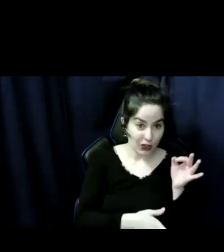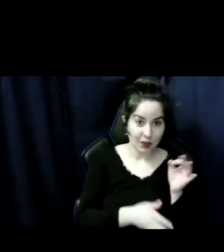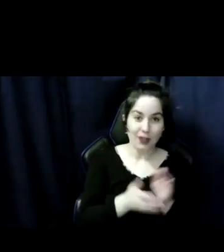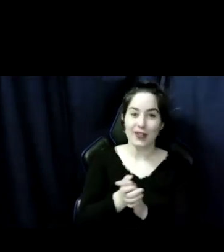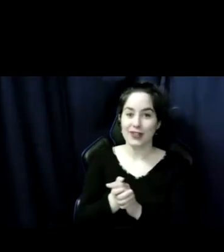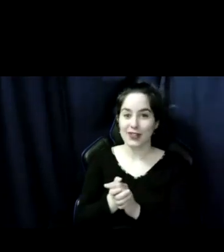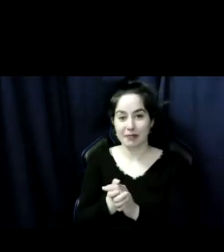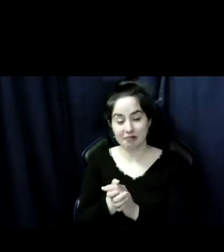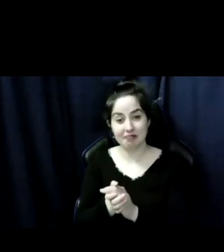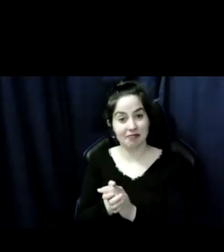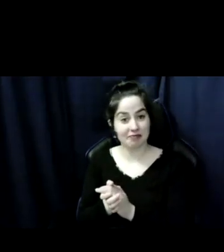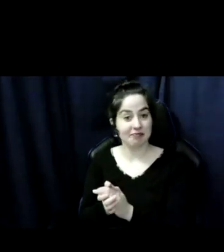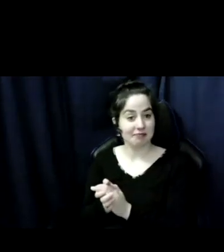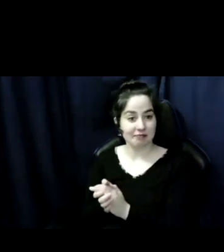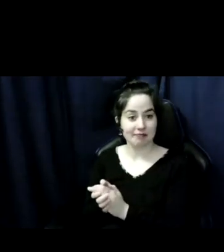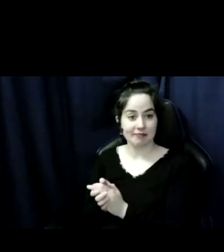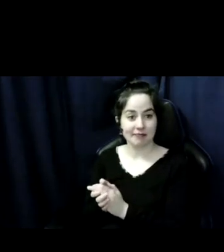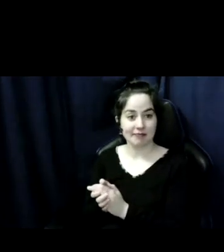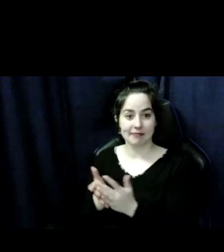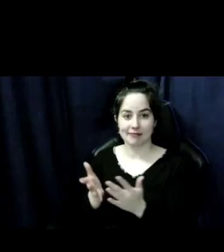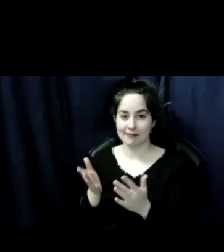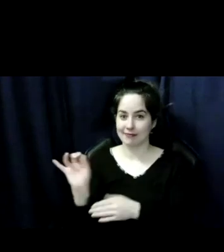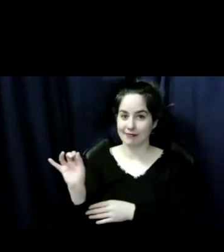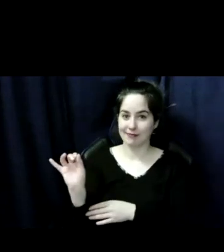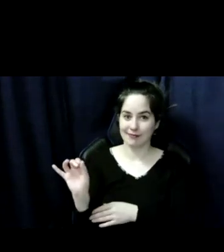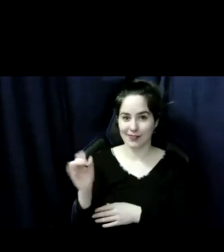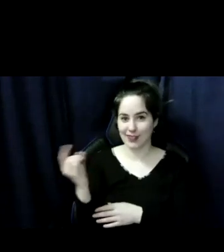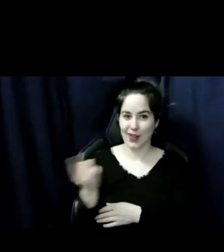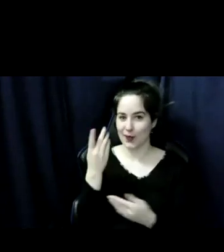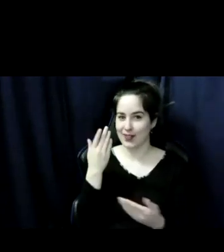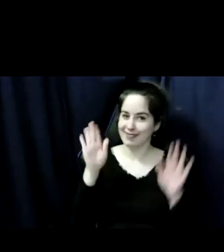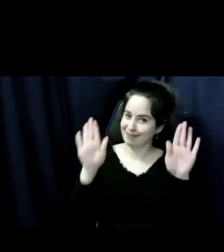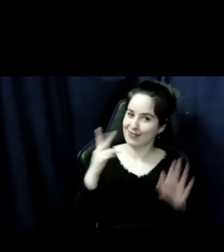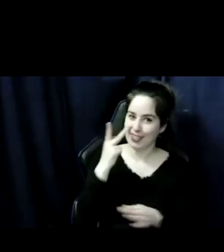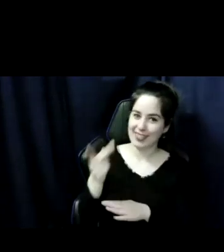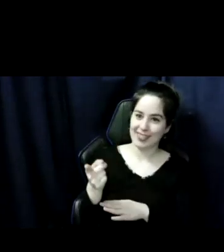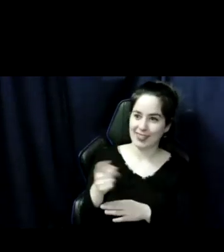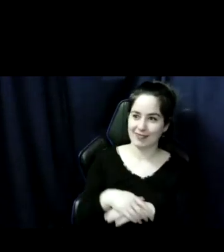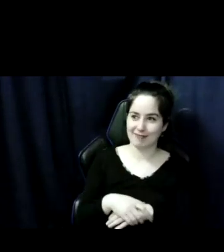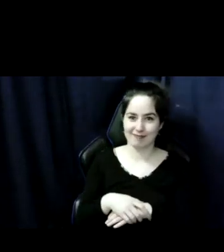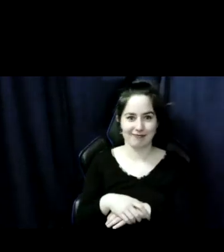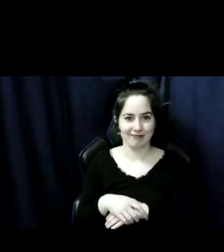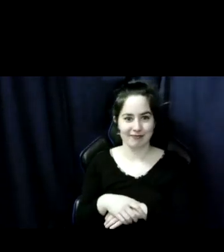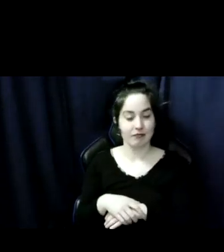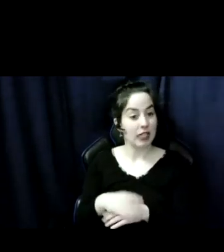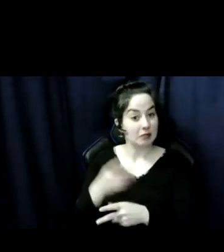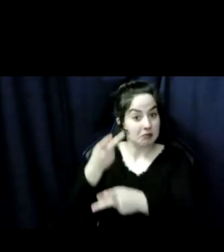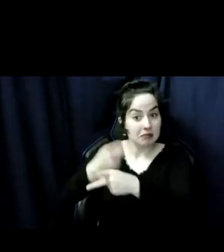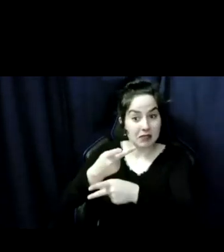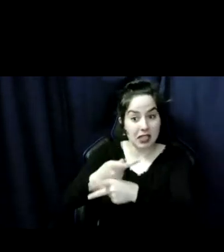evening. It's always great to see you. And take